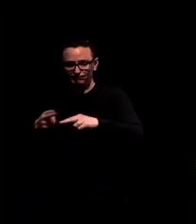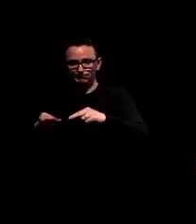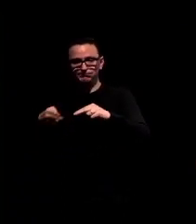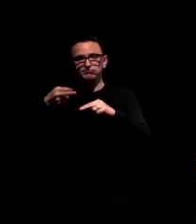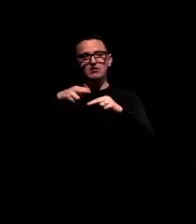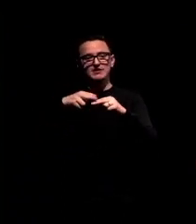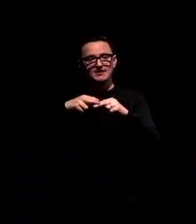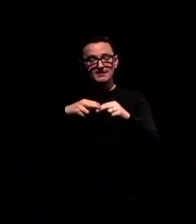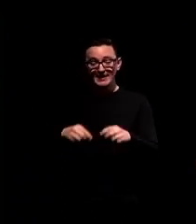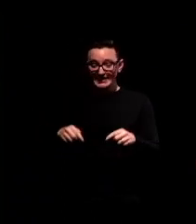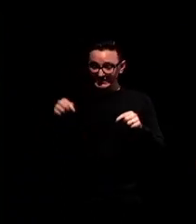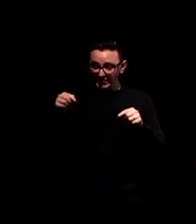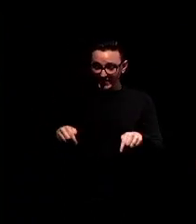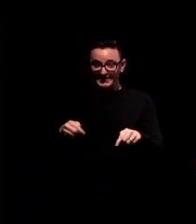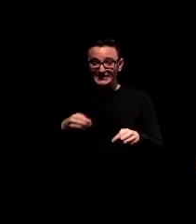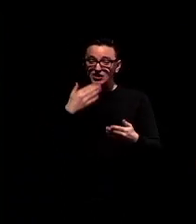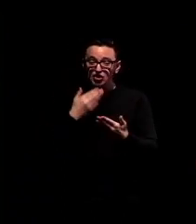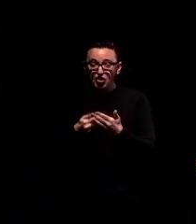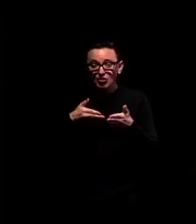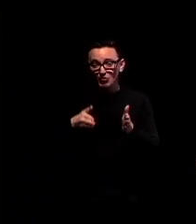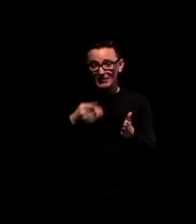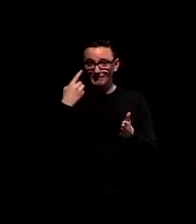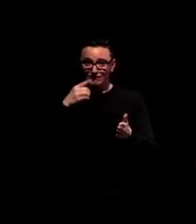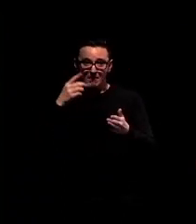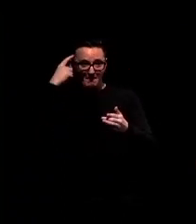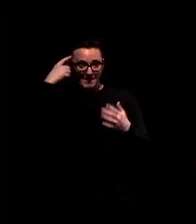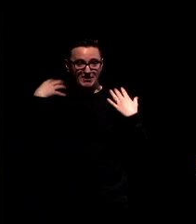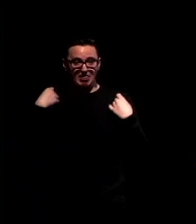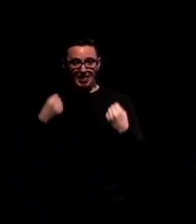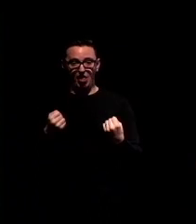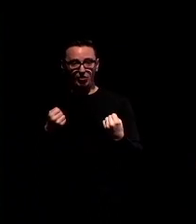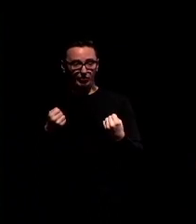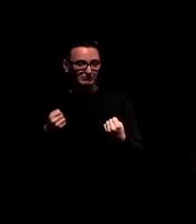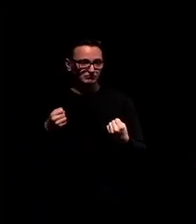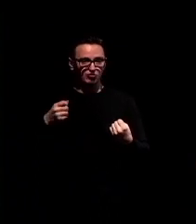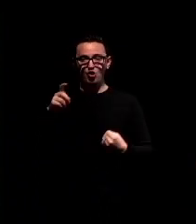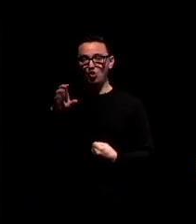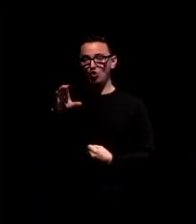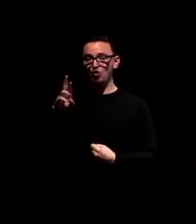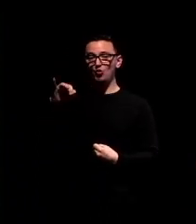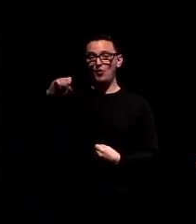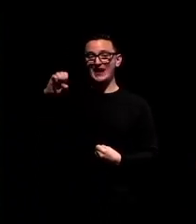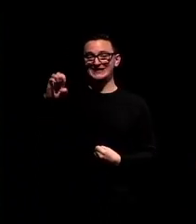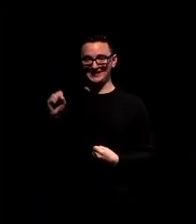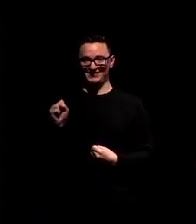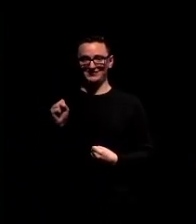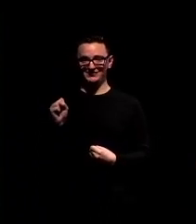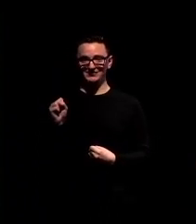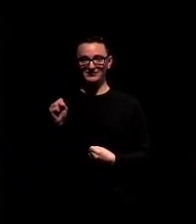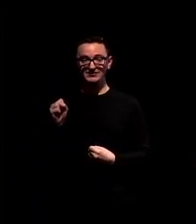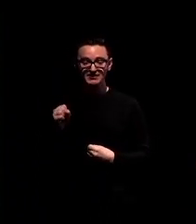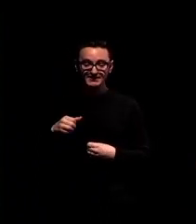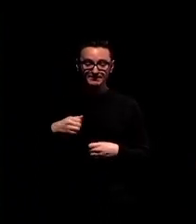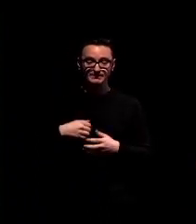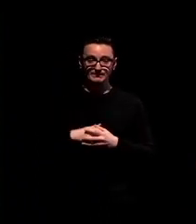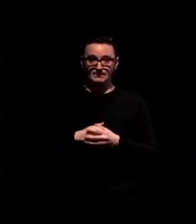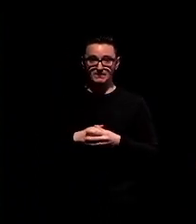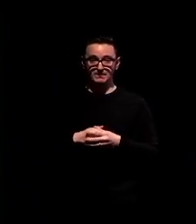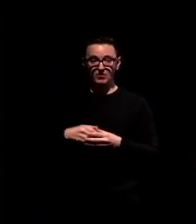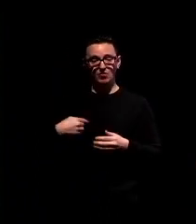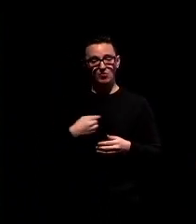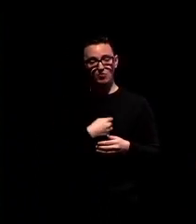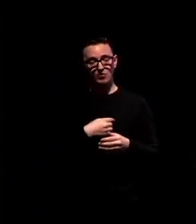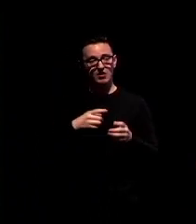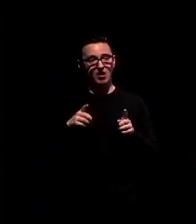health response to a mental health crisis so that we are not involving police. And I think that that's really important as a part of this.